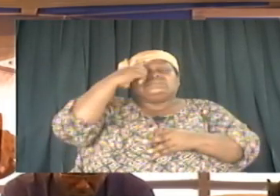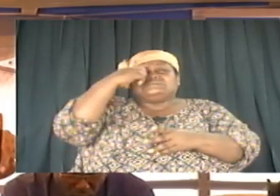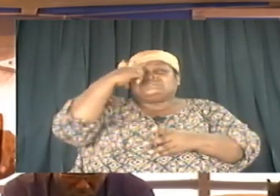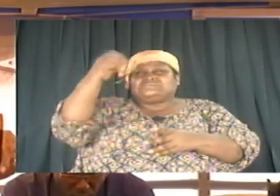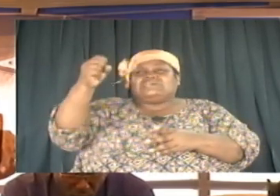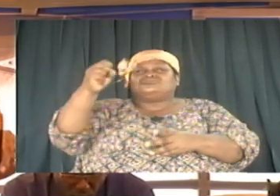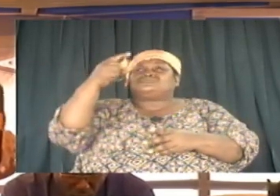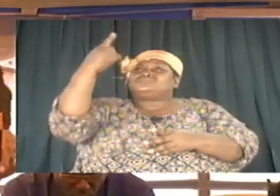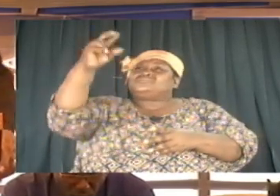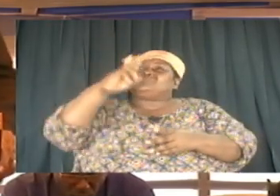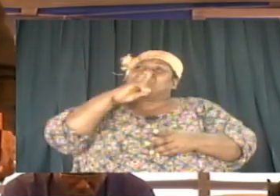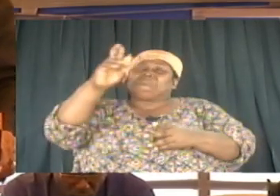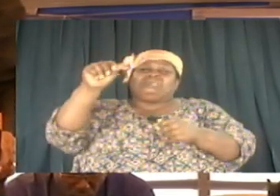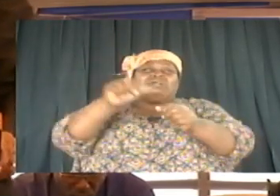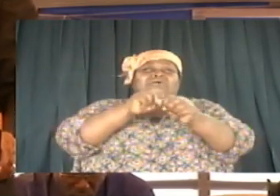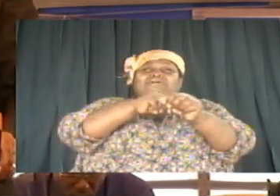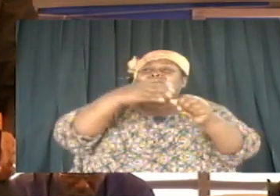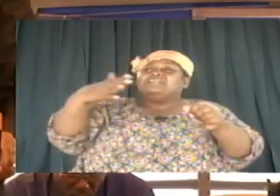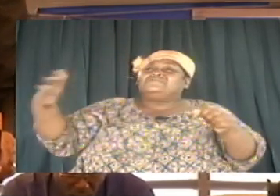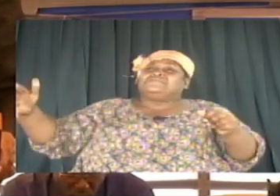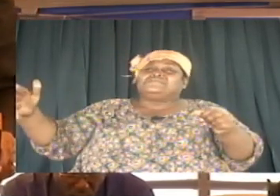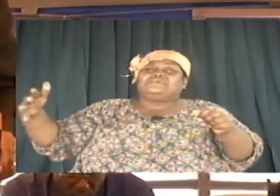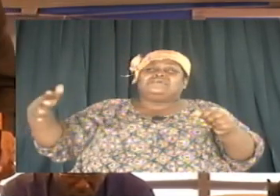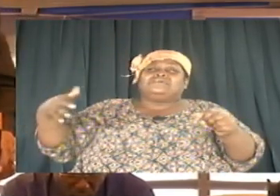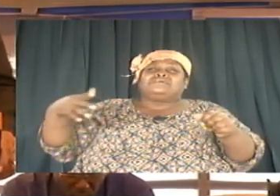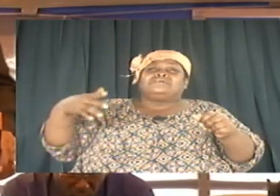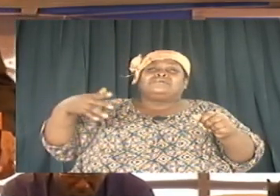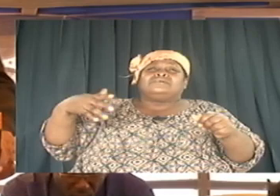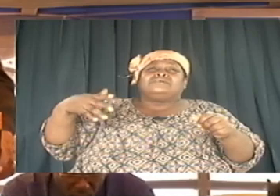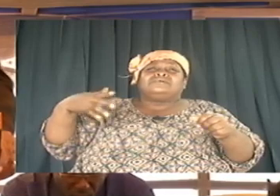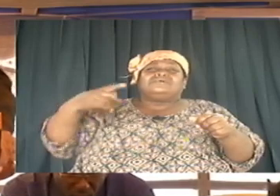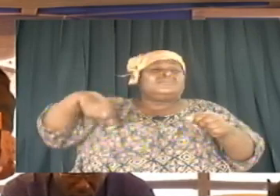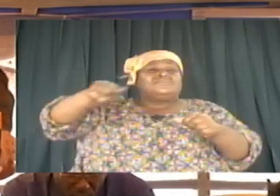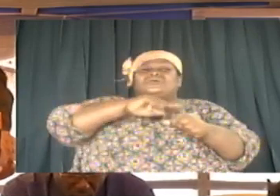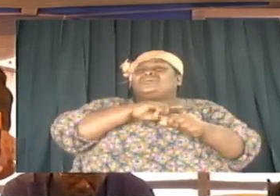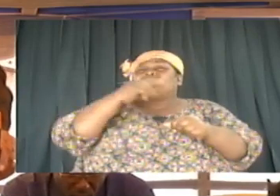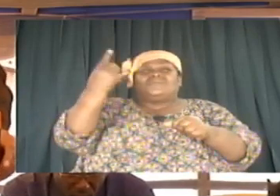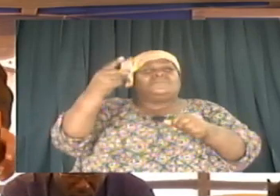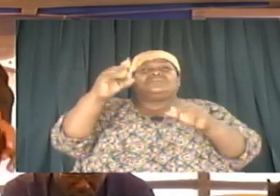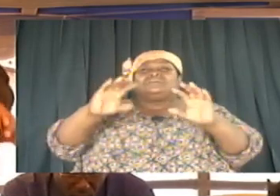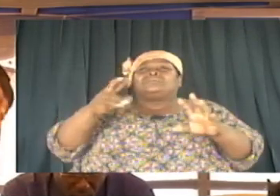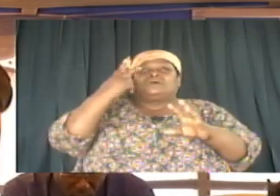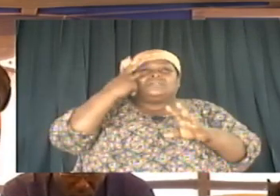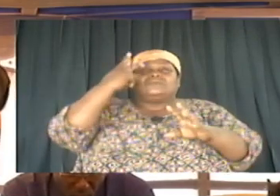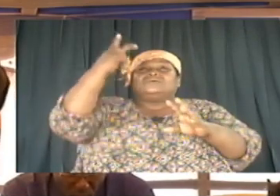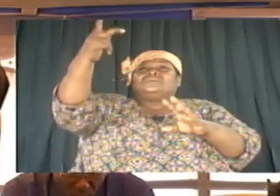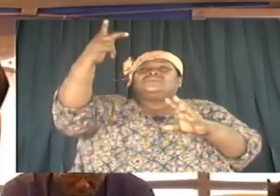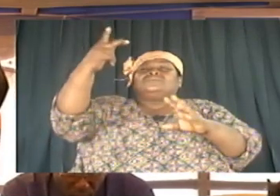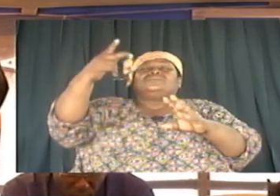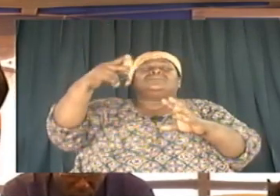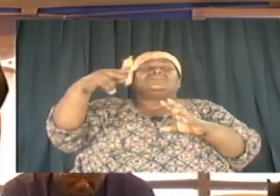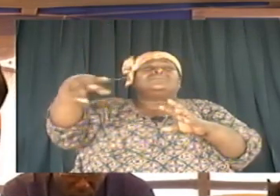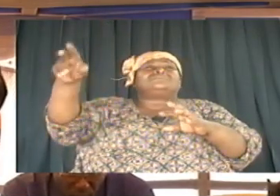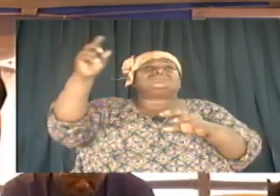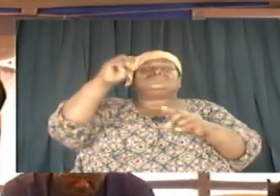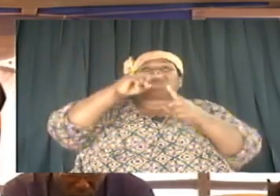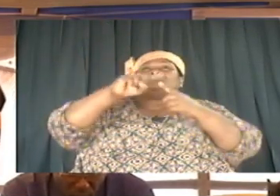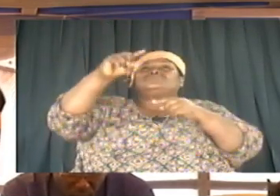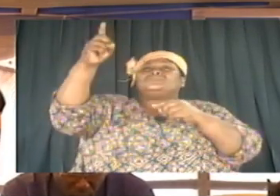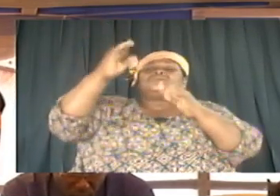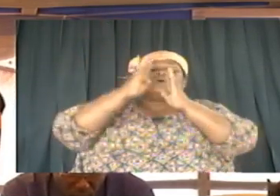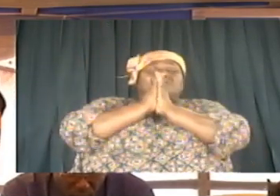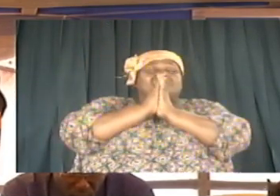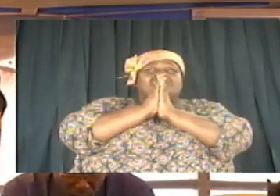are everything and we can only look to you. Lord Jesus, I pray right now that you will wash